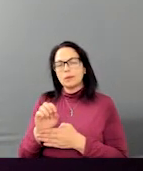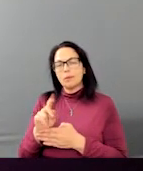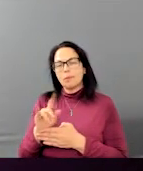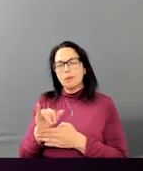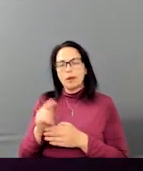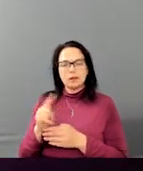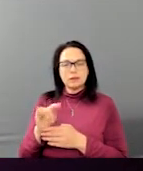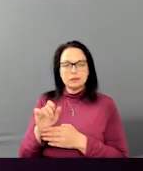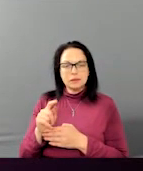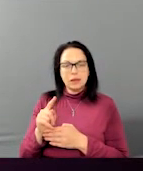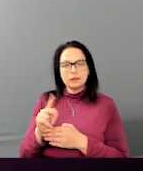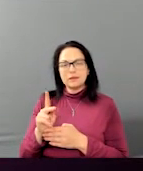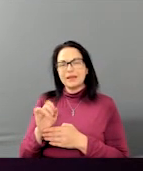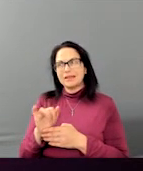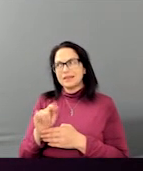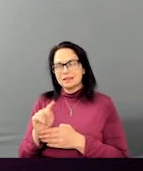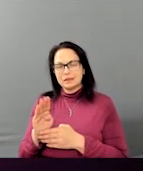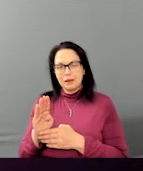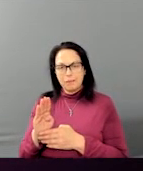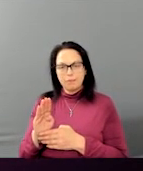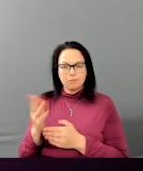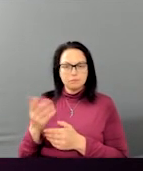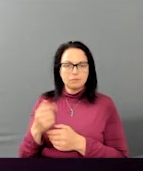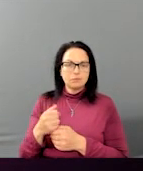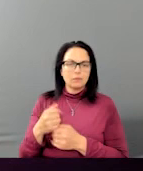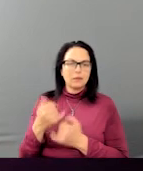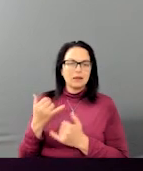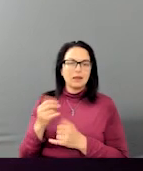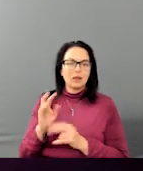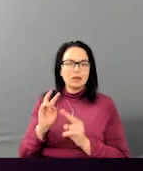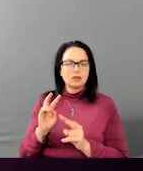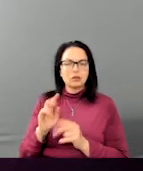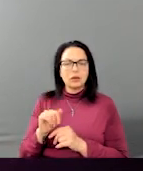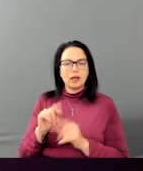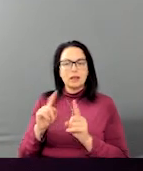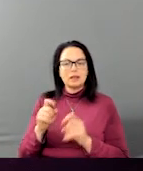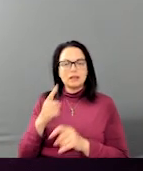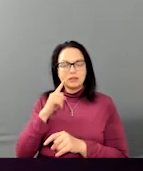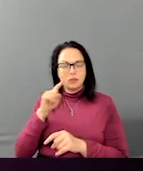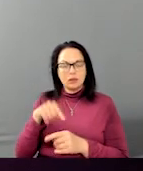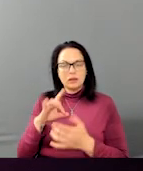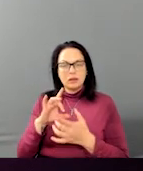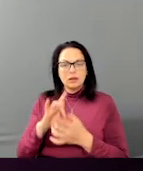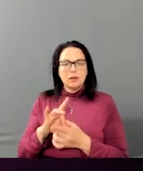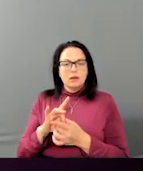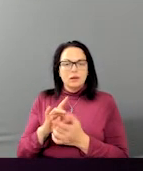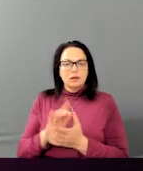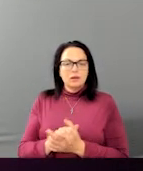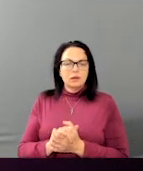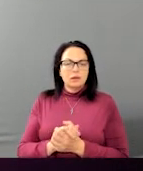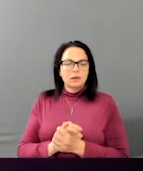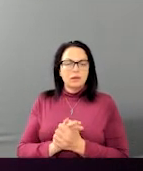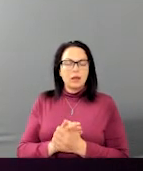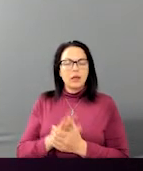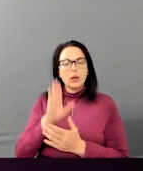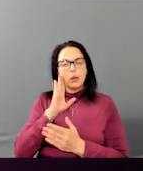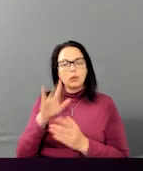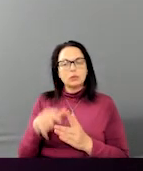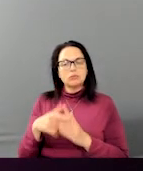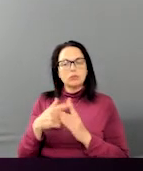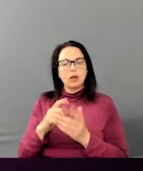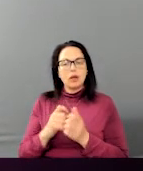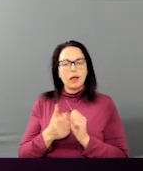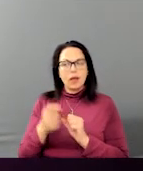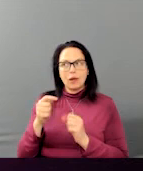P tag. Now let's look at the actual tests for this component. And we'll start with how things